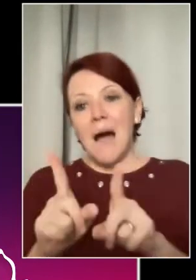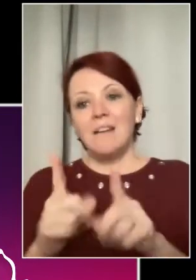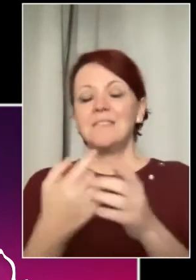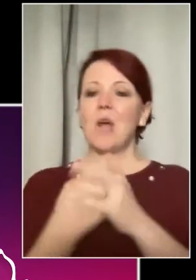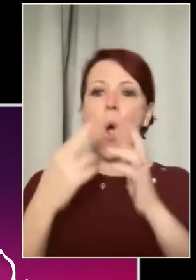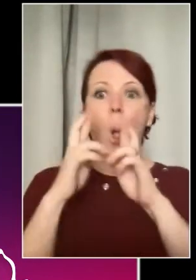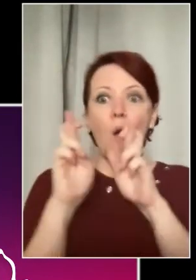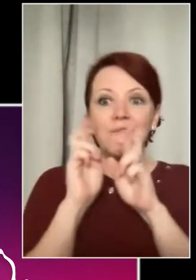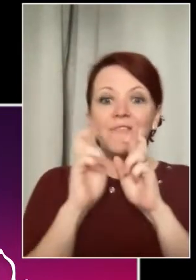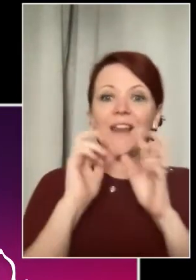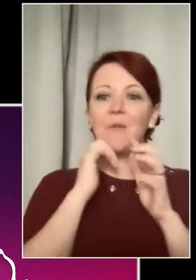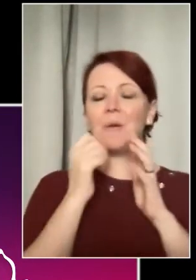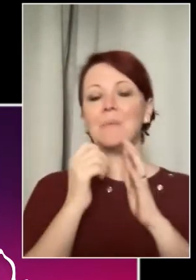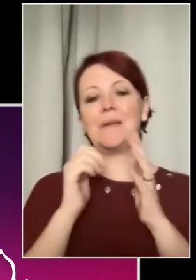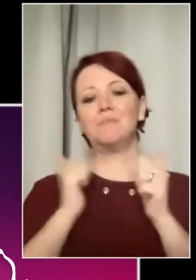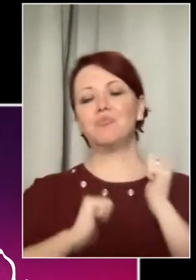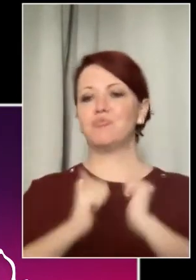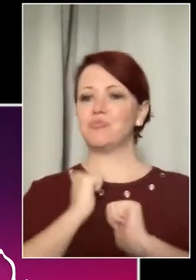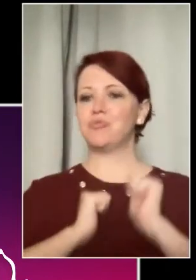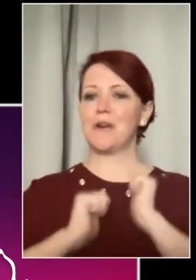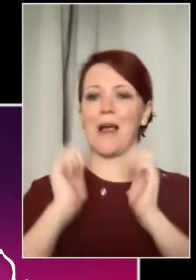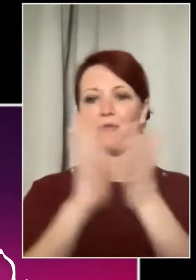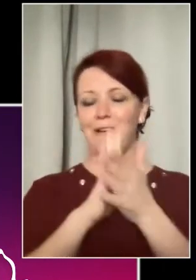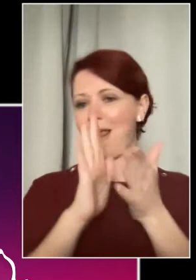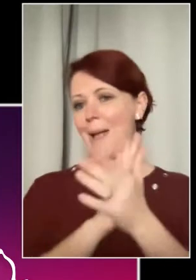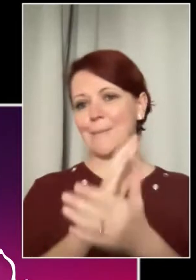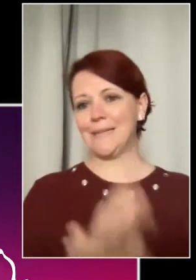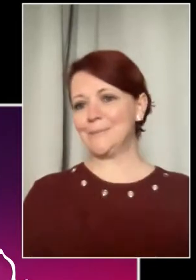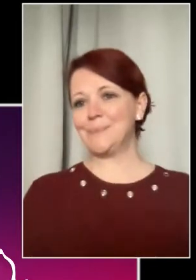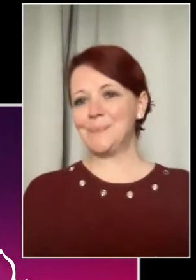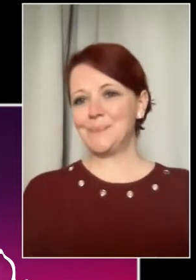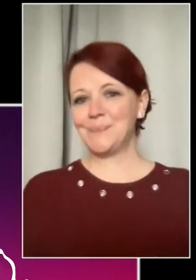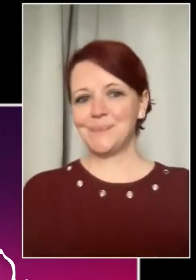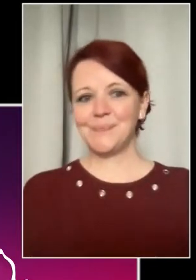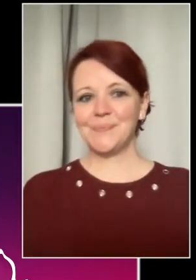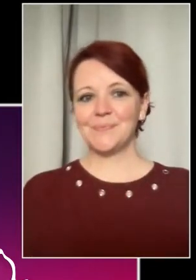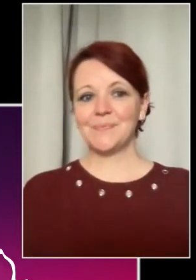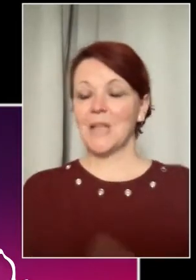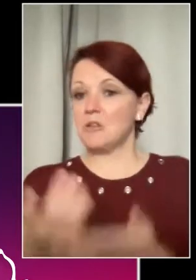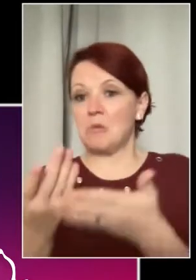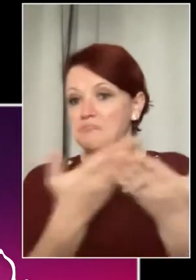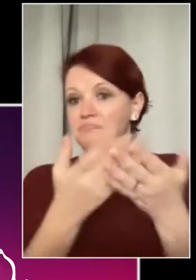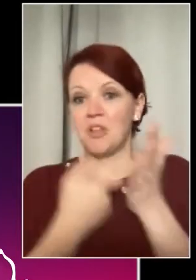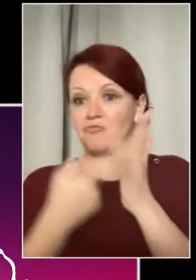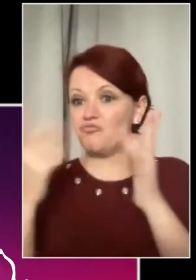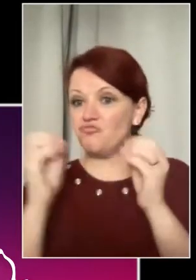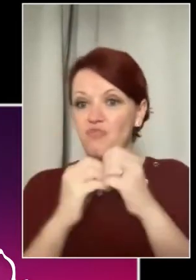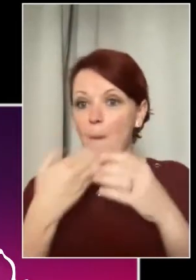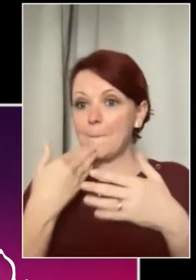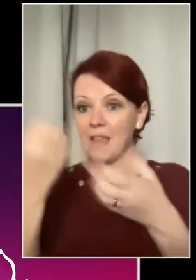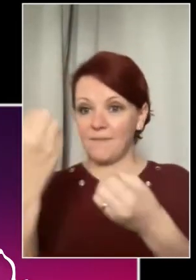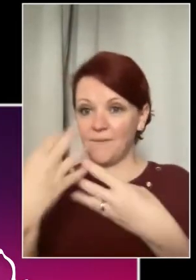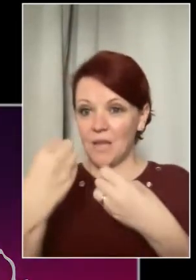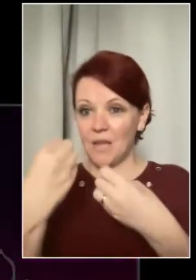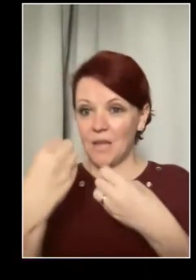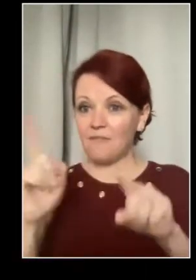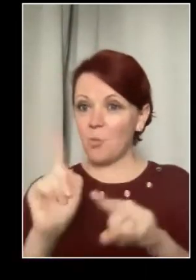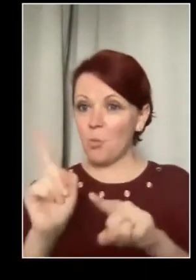absolutely delighted to hear about this award. So on that note, Rob, maybe you could tell us a little bit more about what the judges